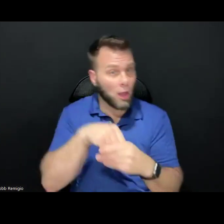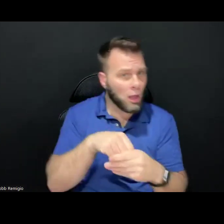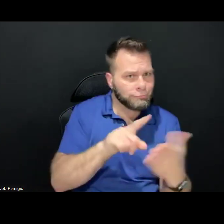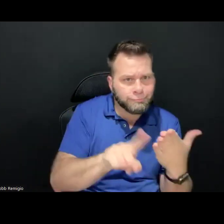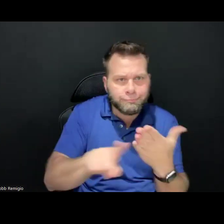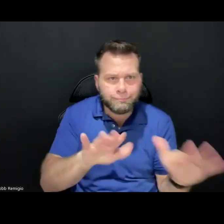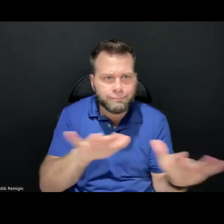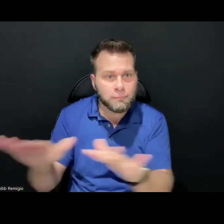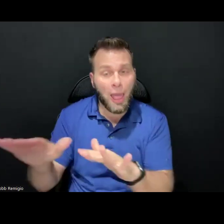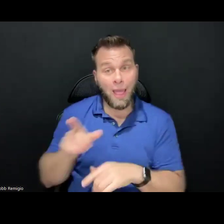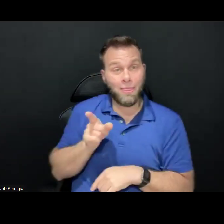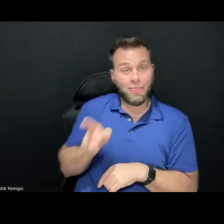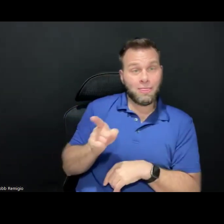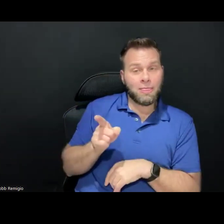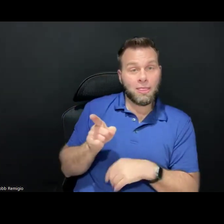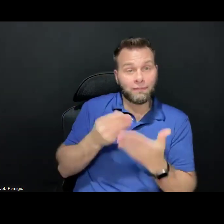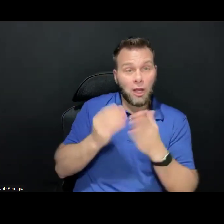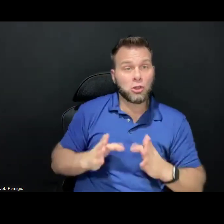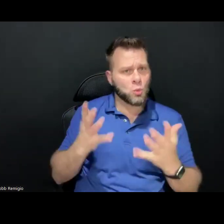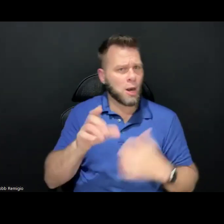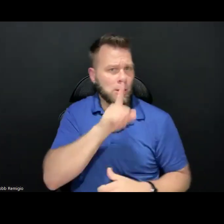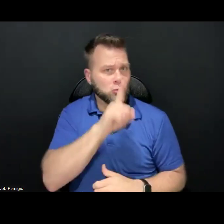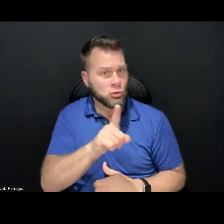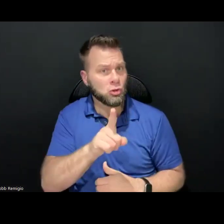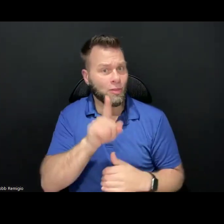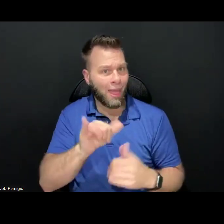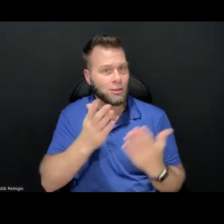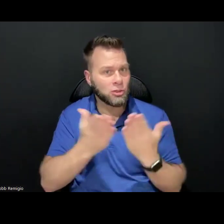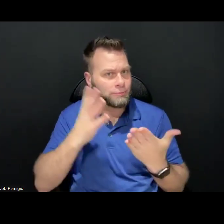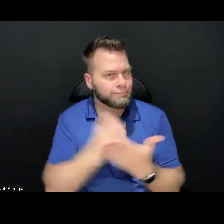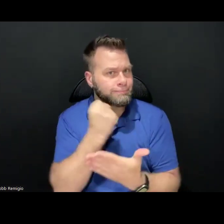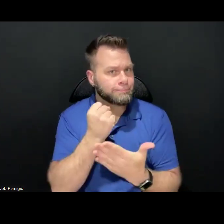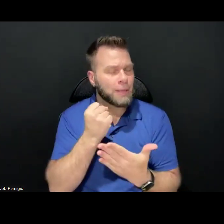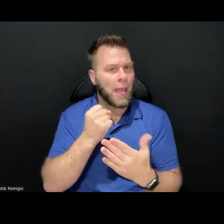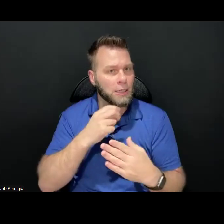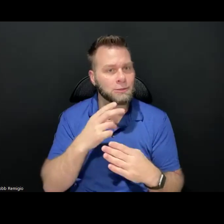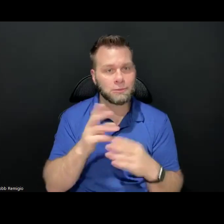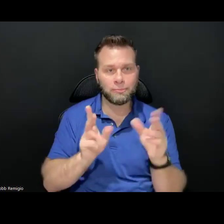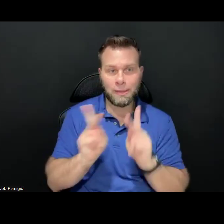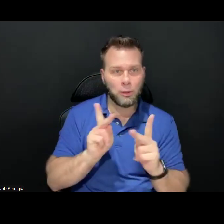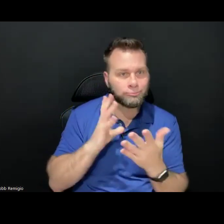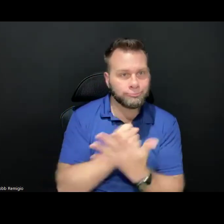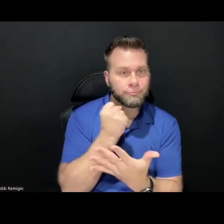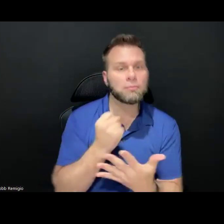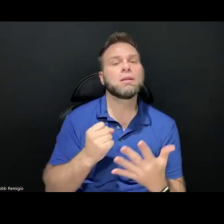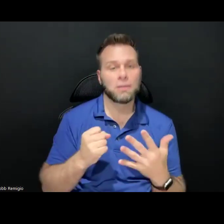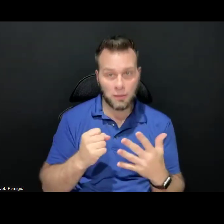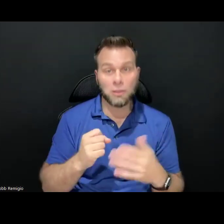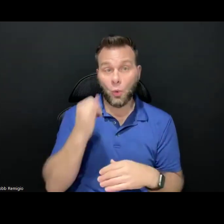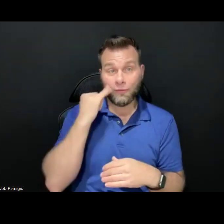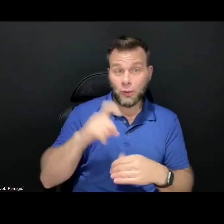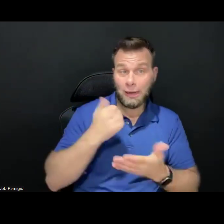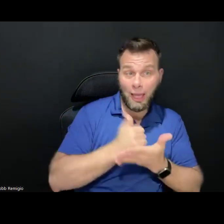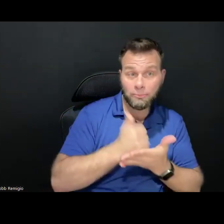to know that it's being appreciated and utilized in communities. So avail yourselves of the data that's out there. And if you need help, I know